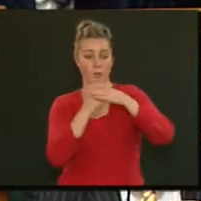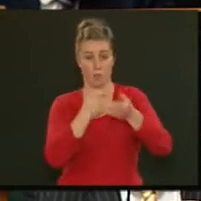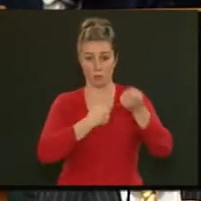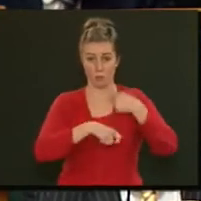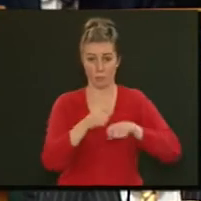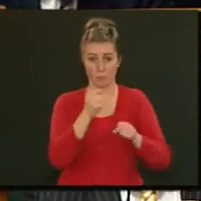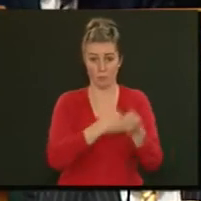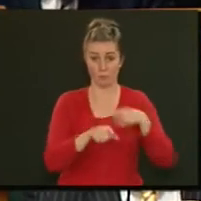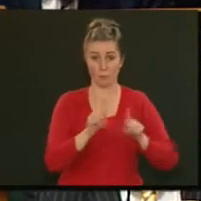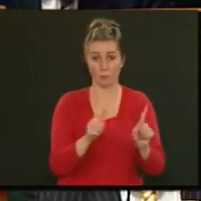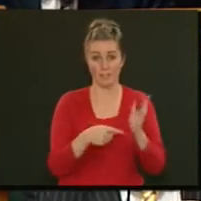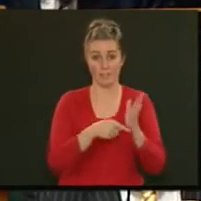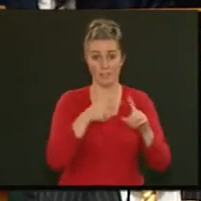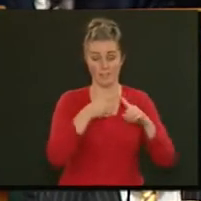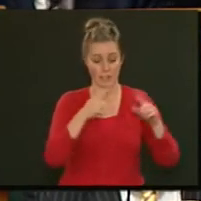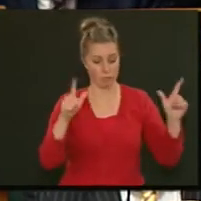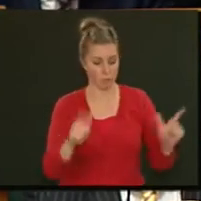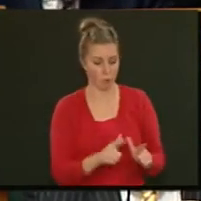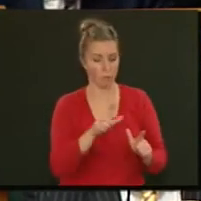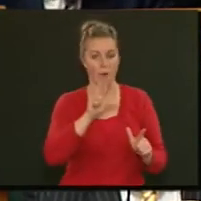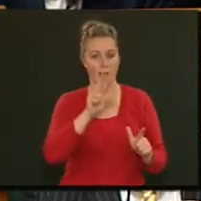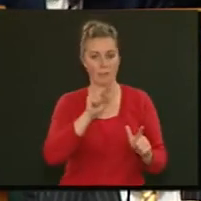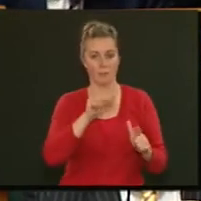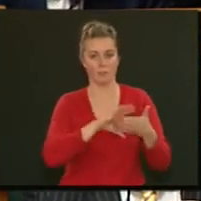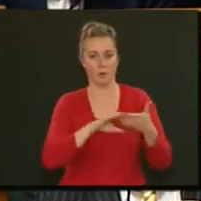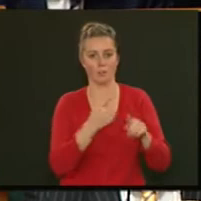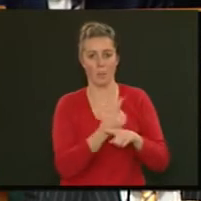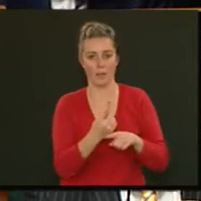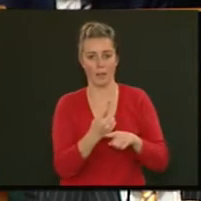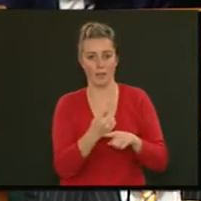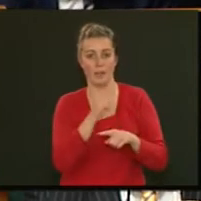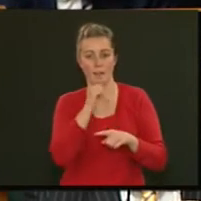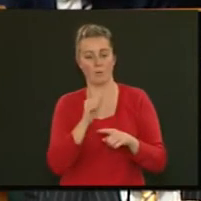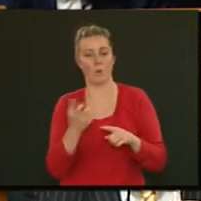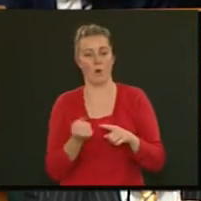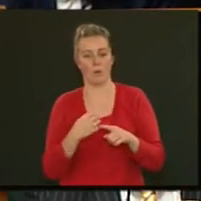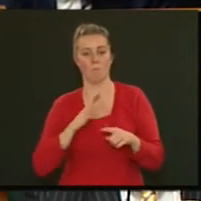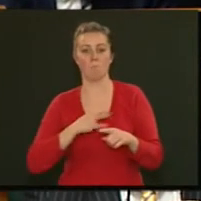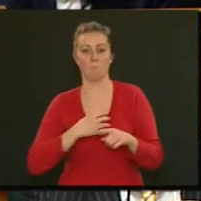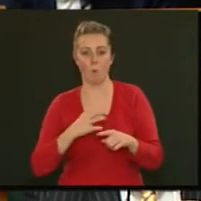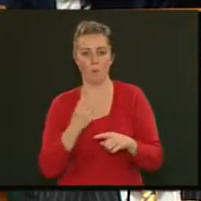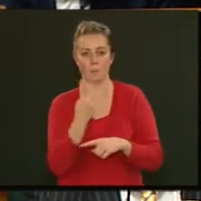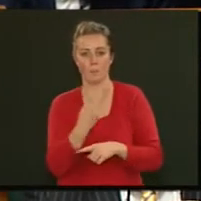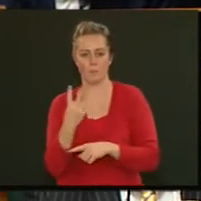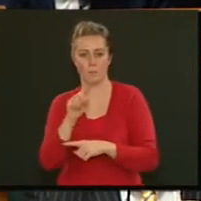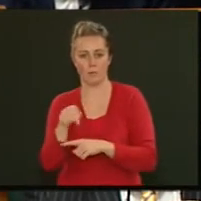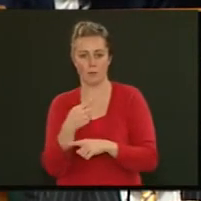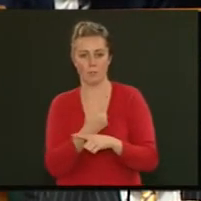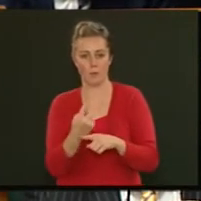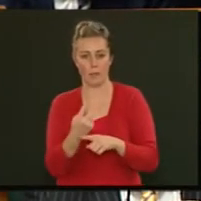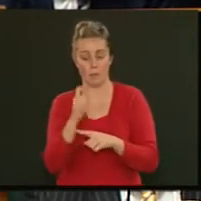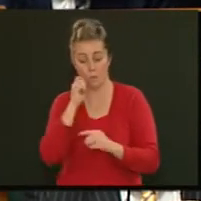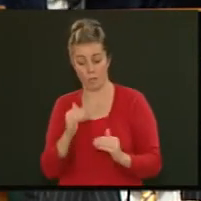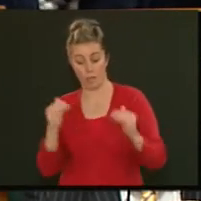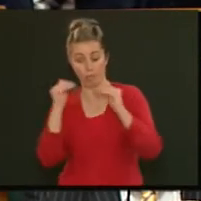tax reduction of $11 a week to anyone earning more than $22,000 per year, increasing to $20 a week